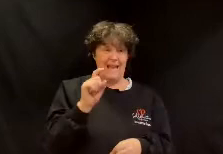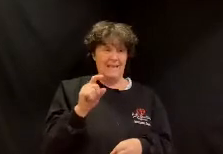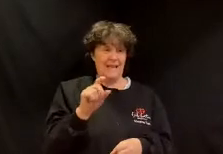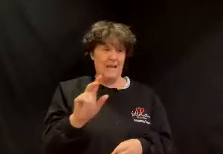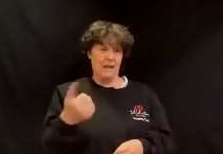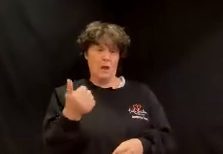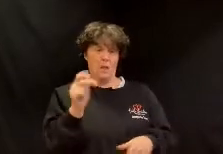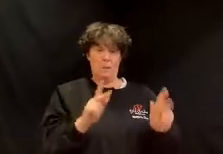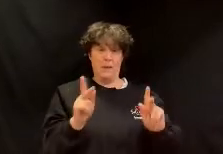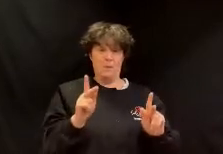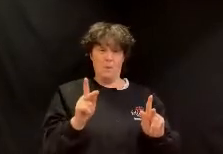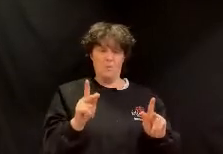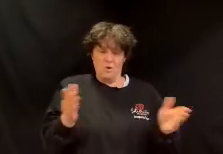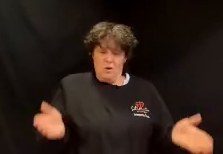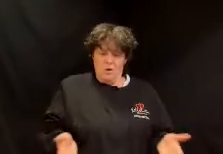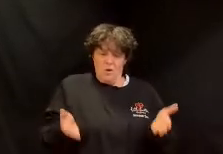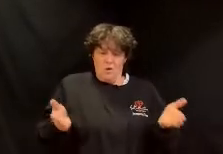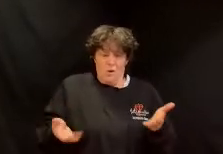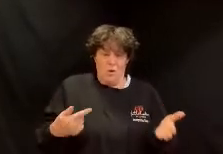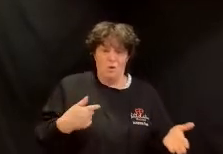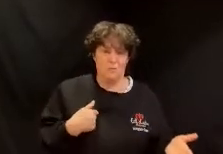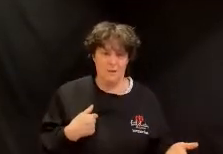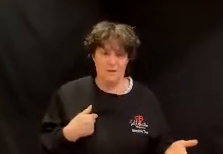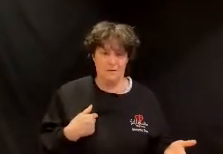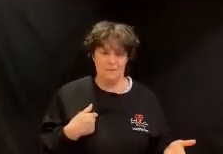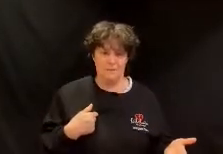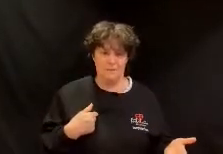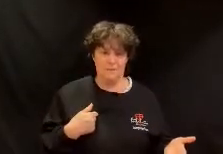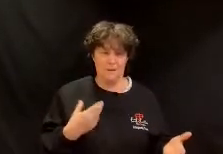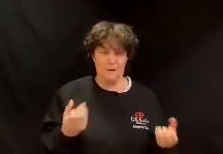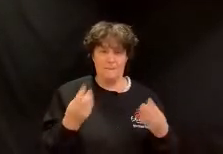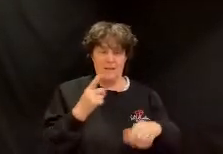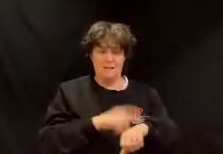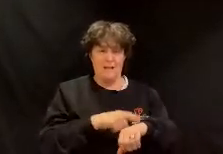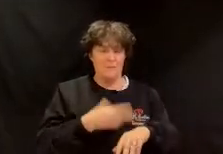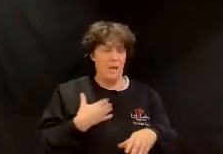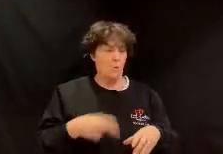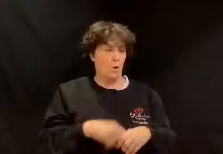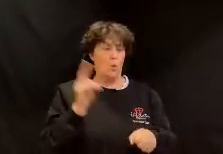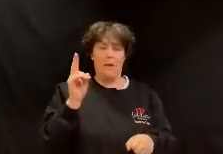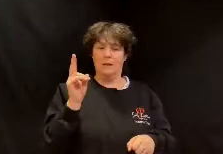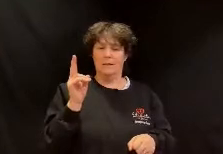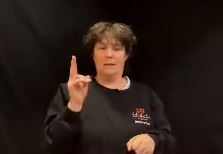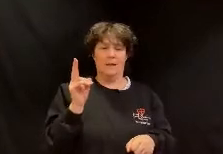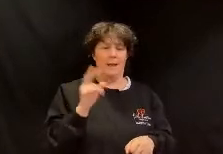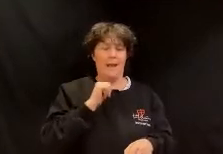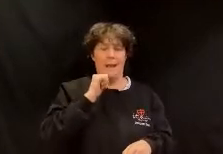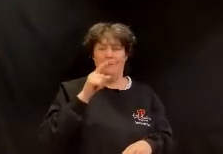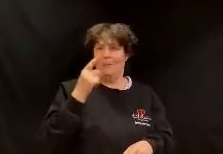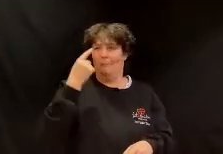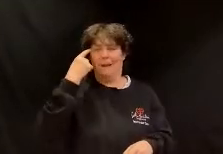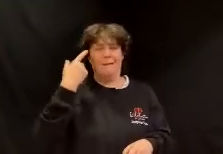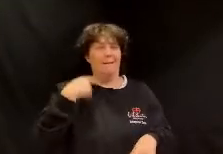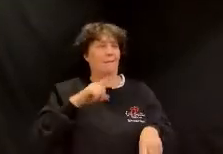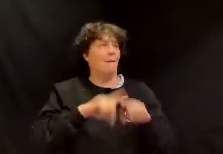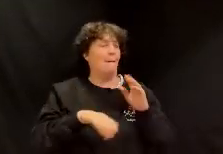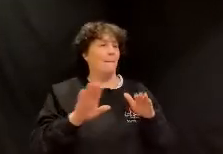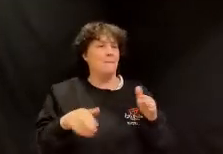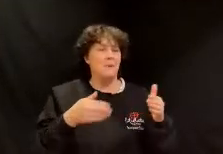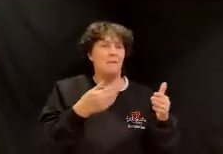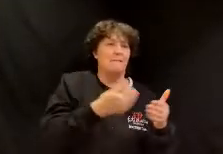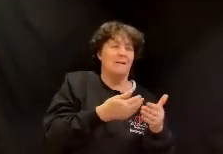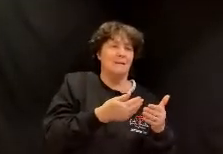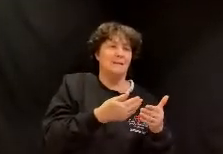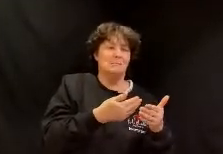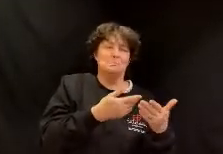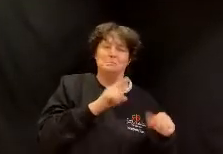going to encourage me. Because, you know, there's times that I want to quit. And I don't think I'm going to be able to make it. I don't think I'm